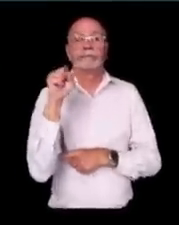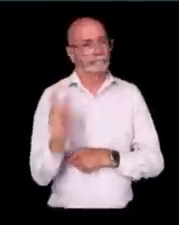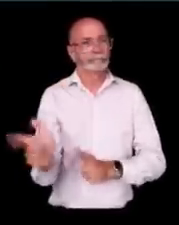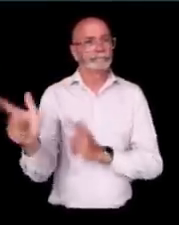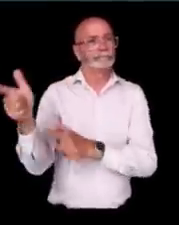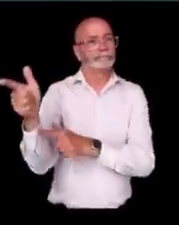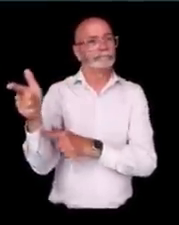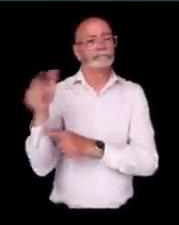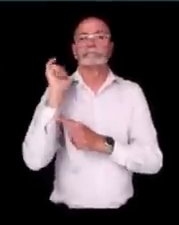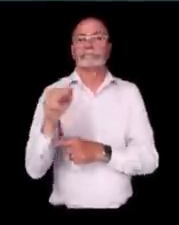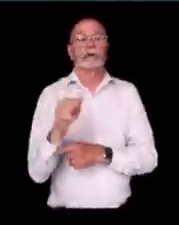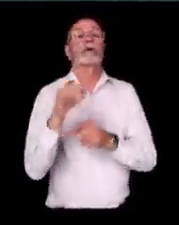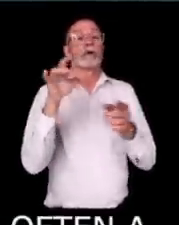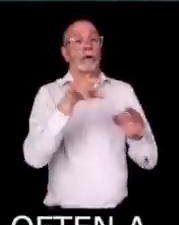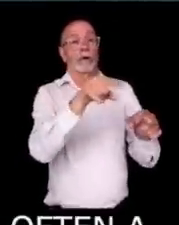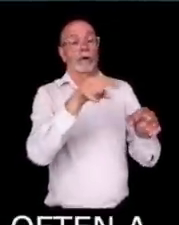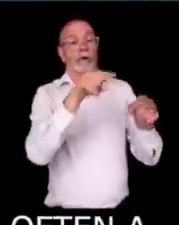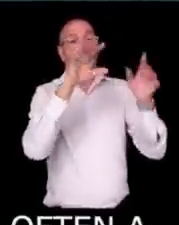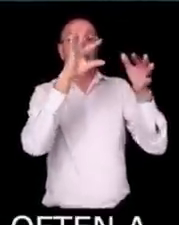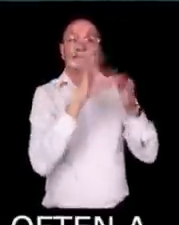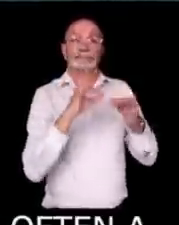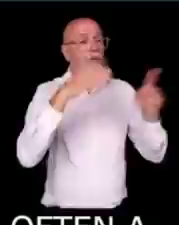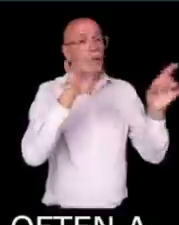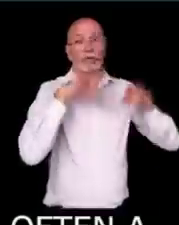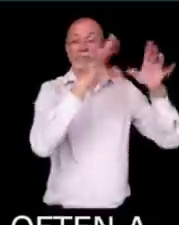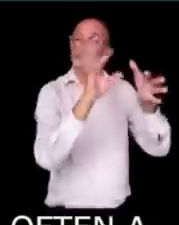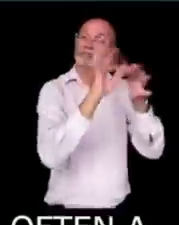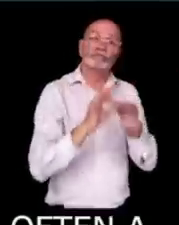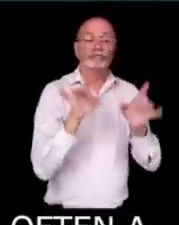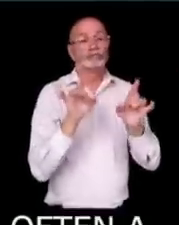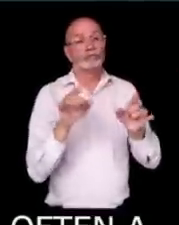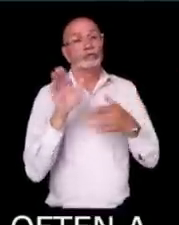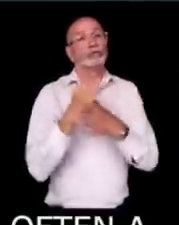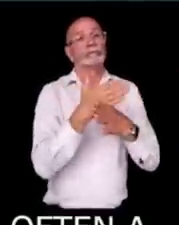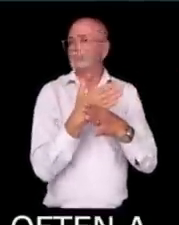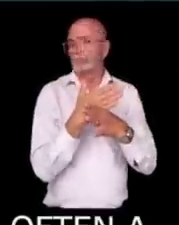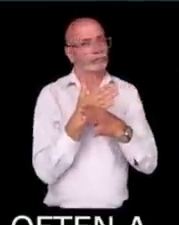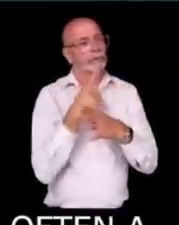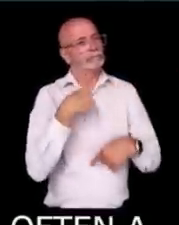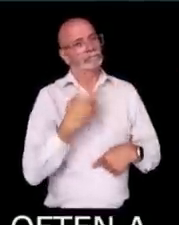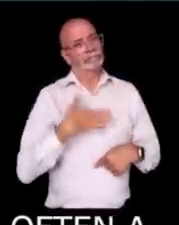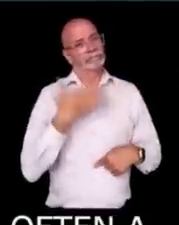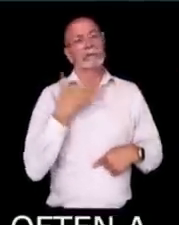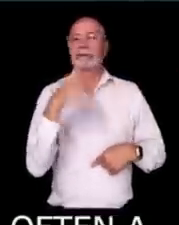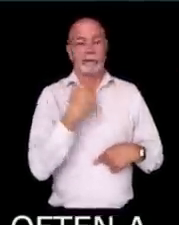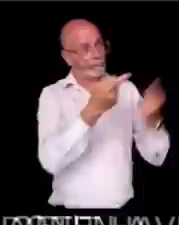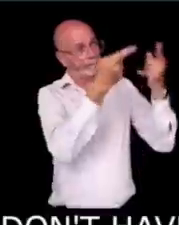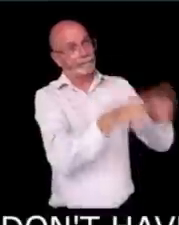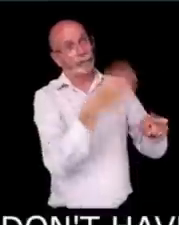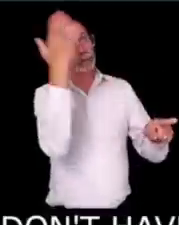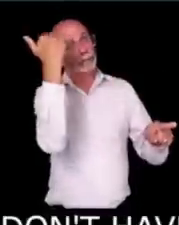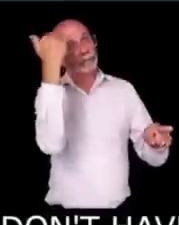in Australia about, we're glad we don't have these types of events because of our policy